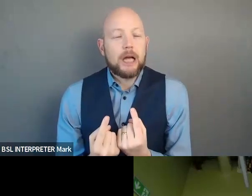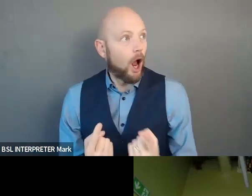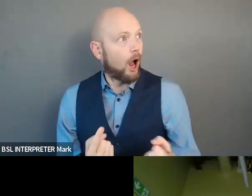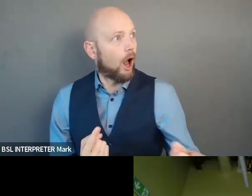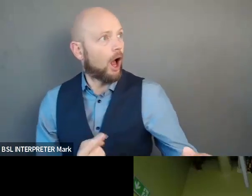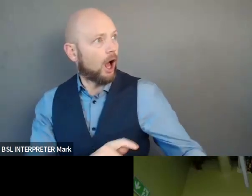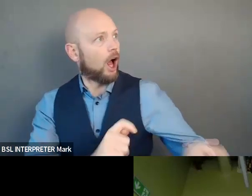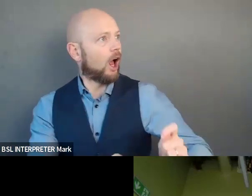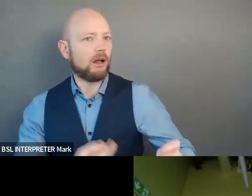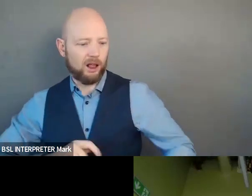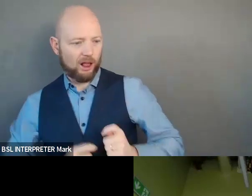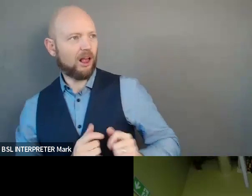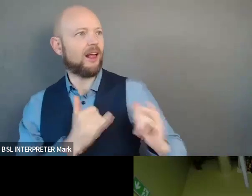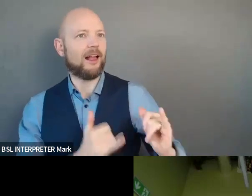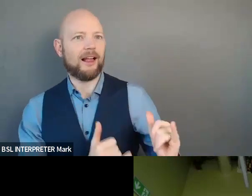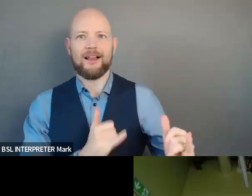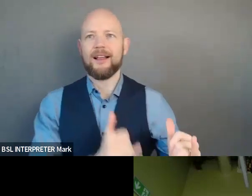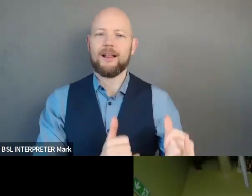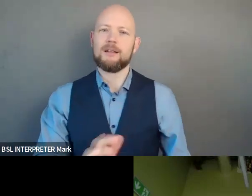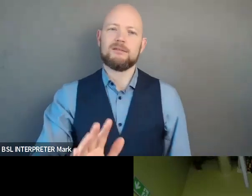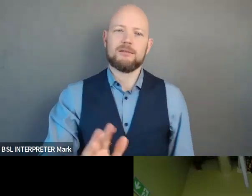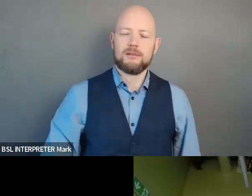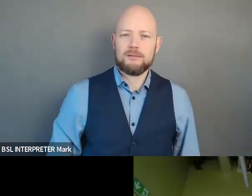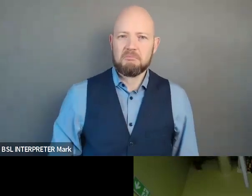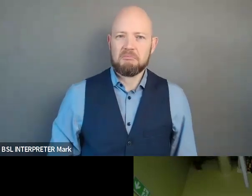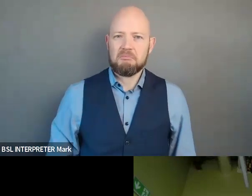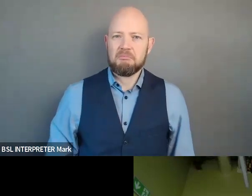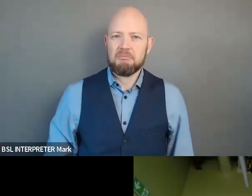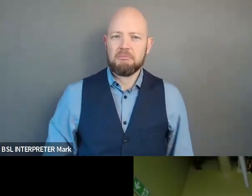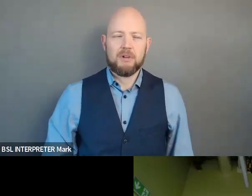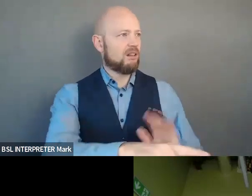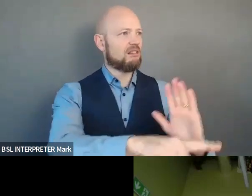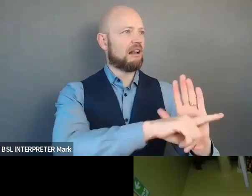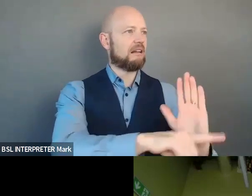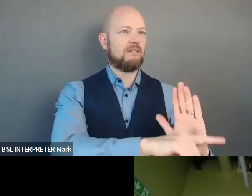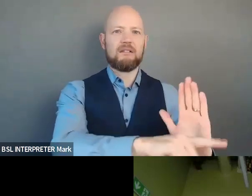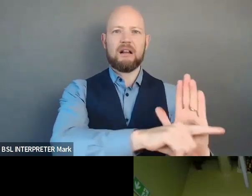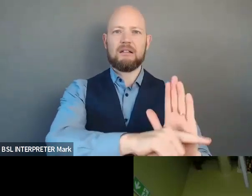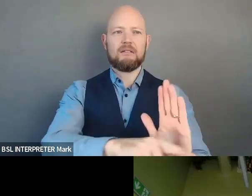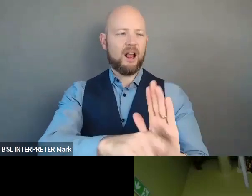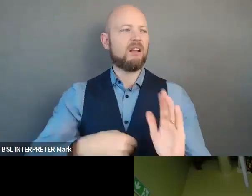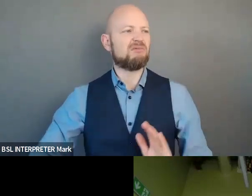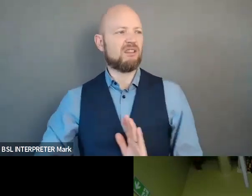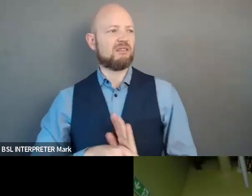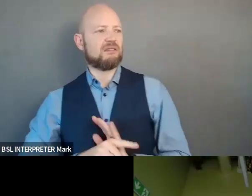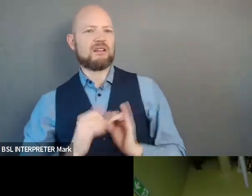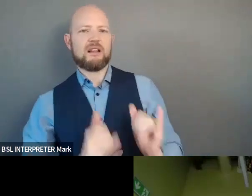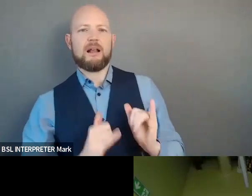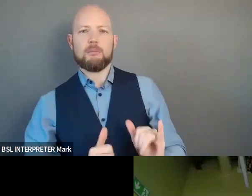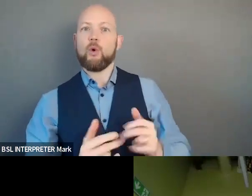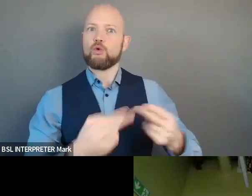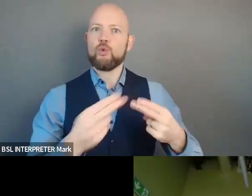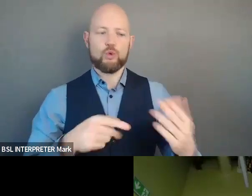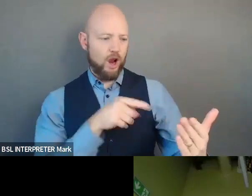go in a different direction just because there are some negative stories in the press. That's not how one